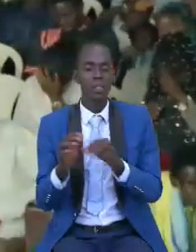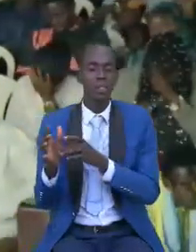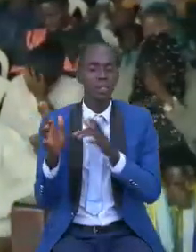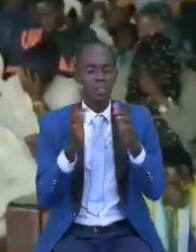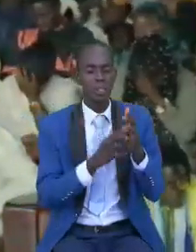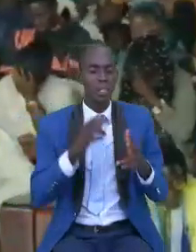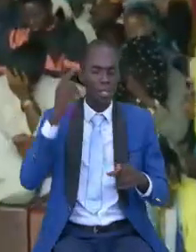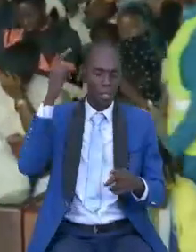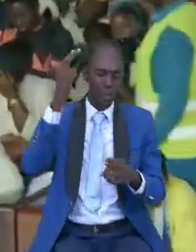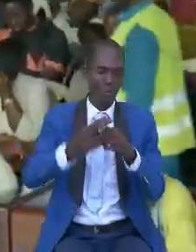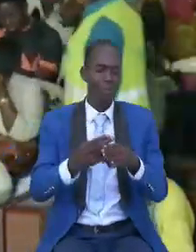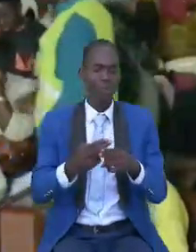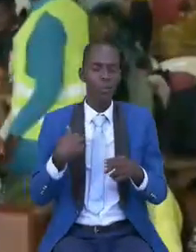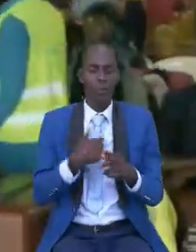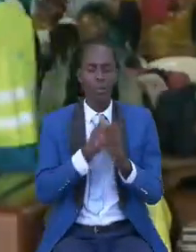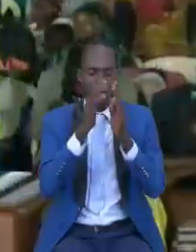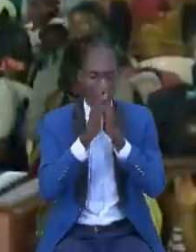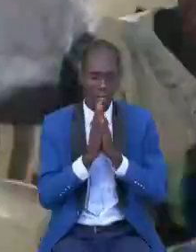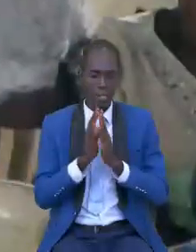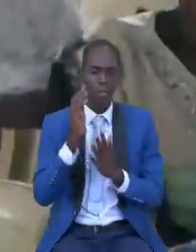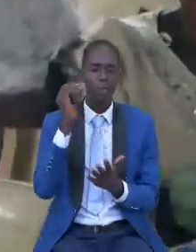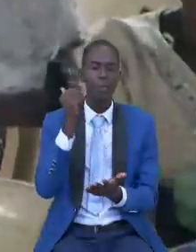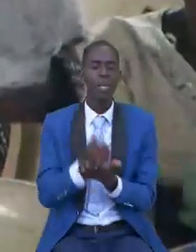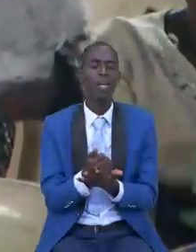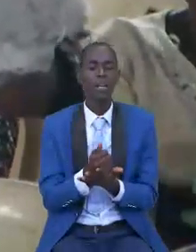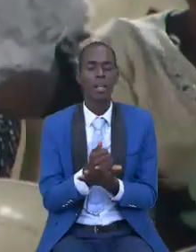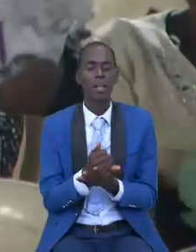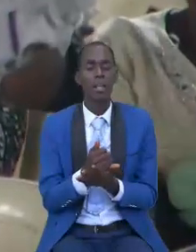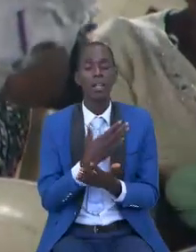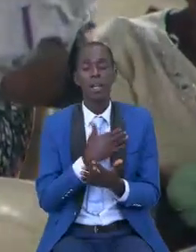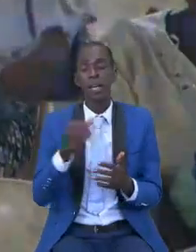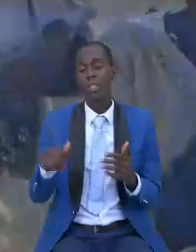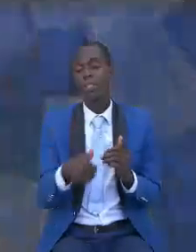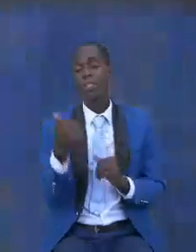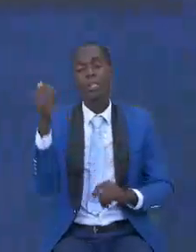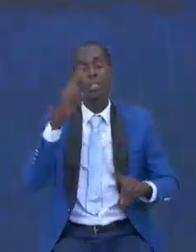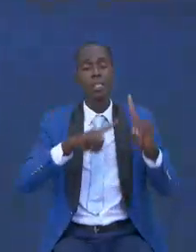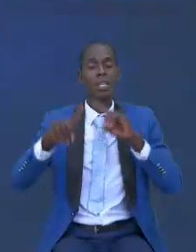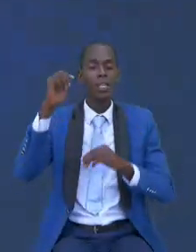Jesus' name we pray. Another amen.